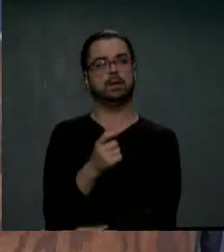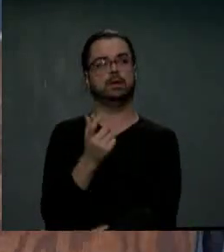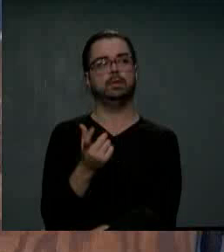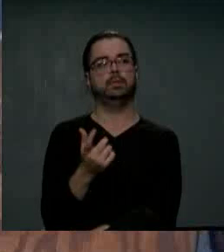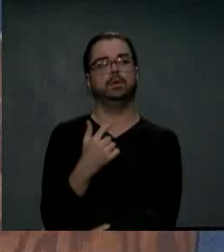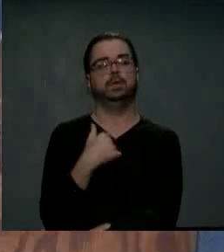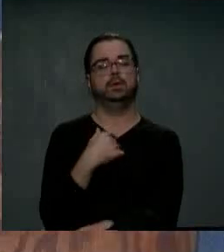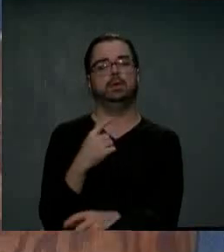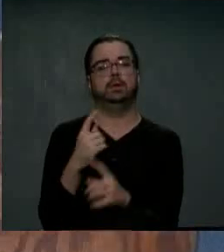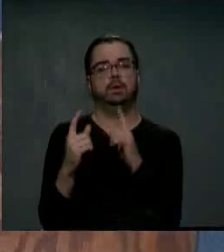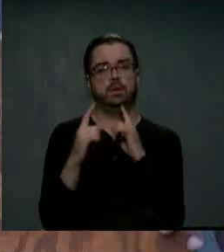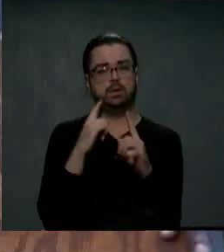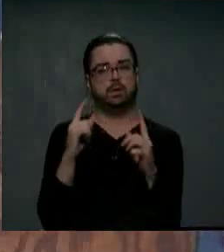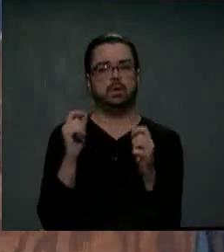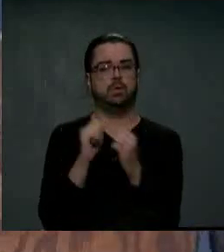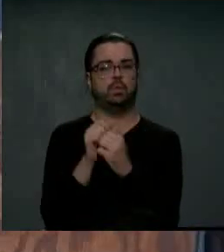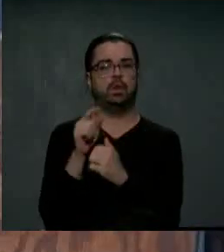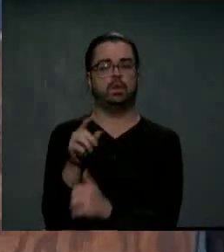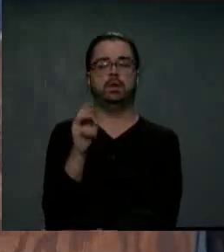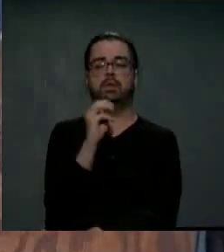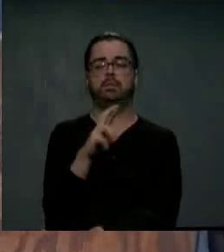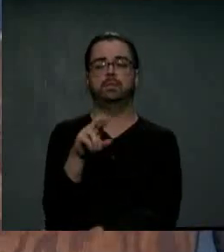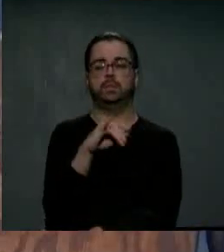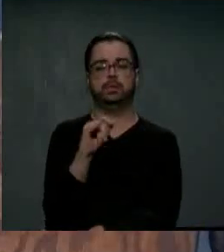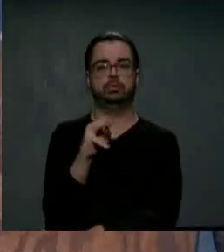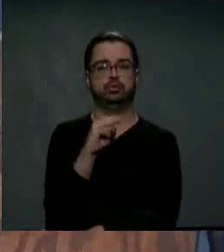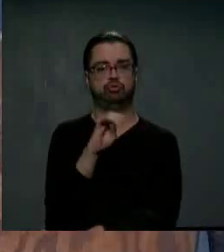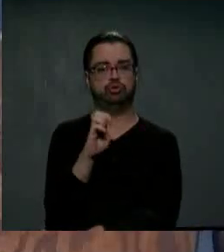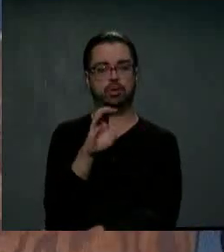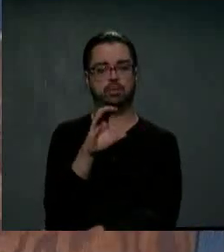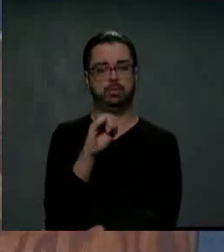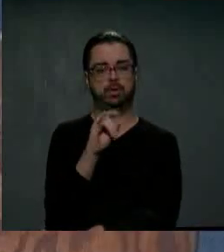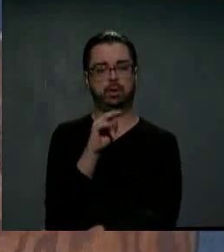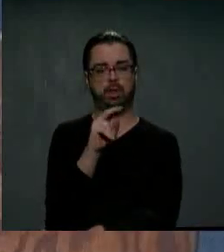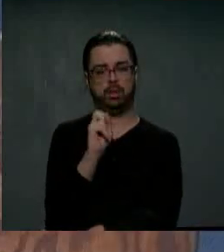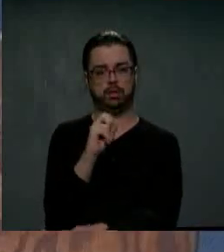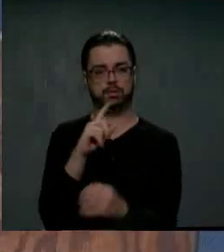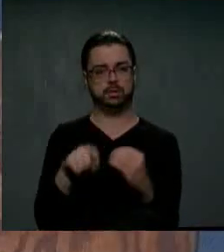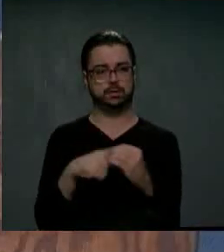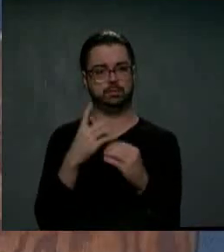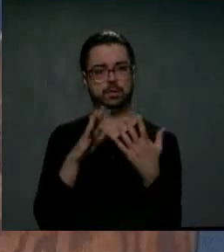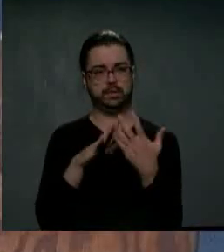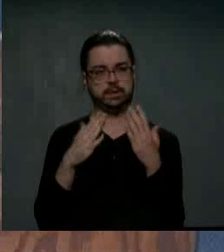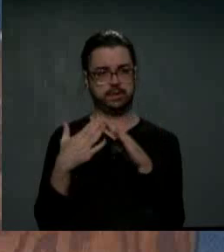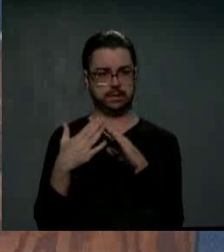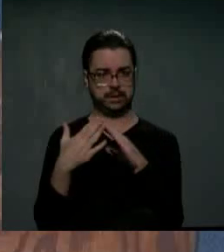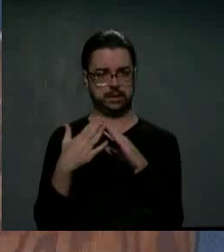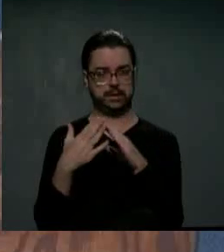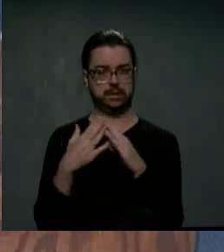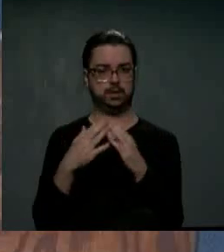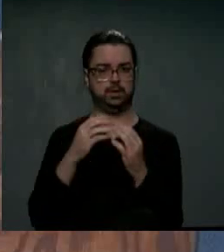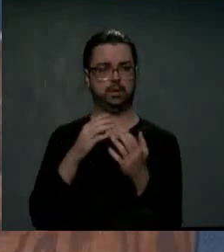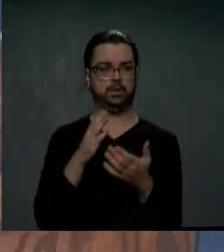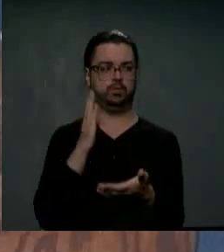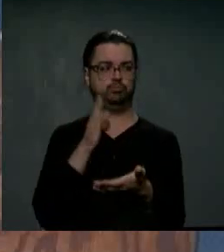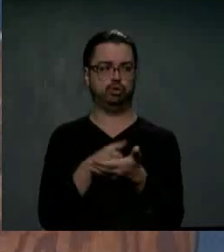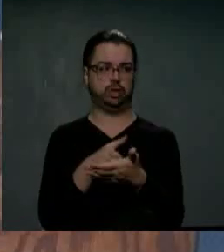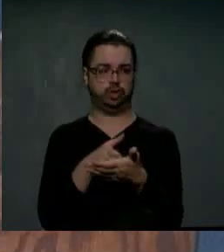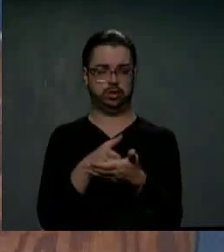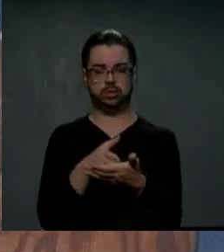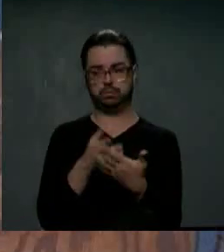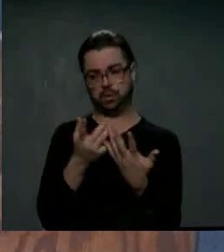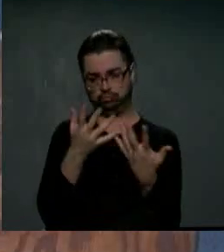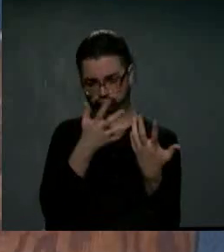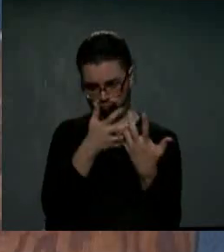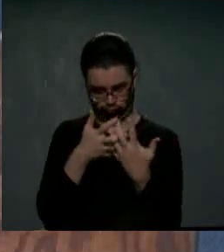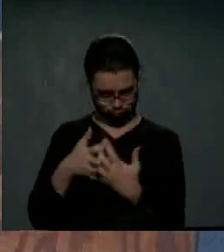I talked with Mr. Jamie Collins about the city objection. We came to an